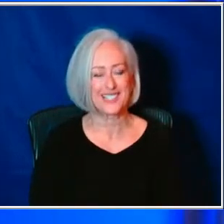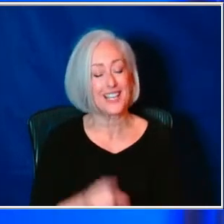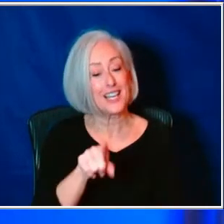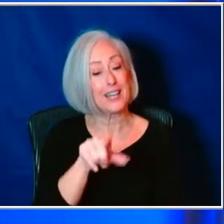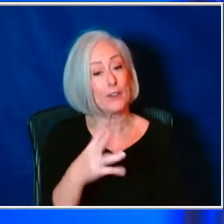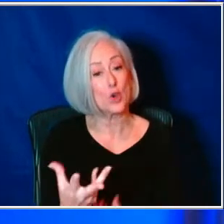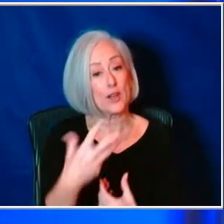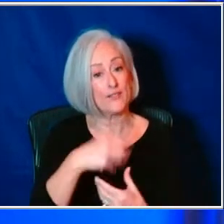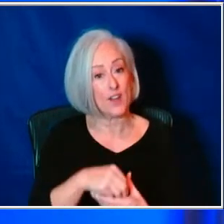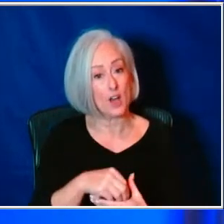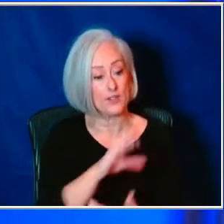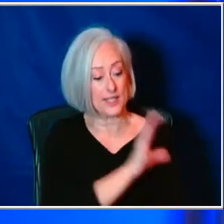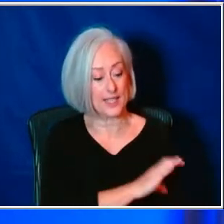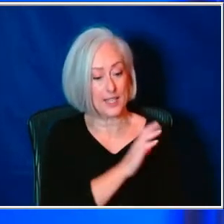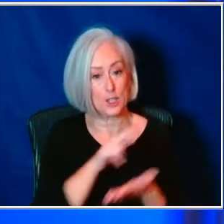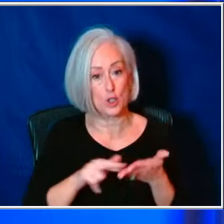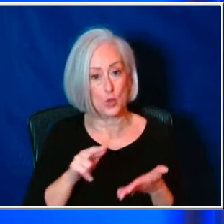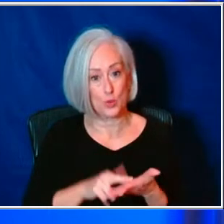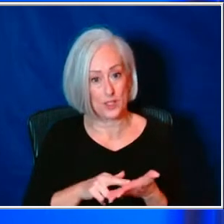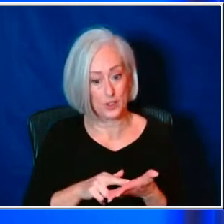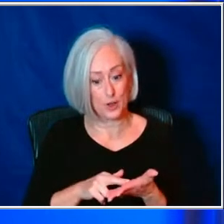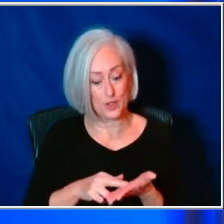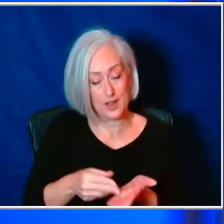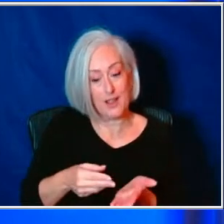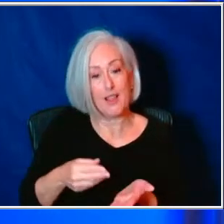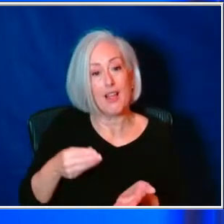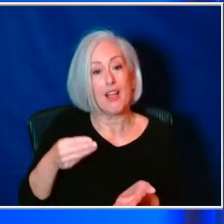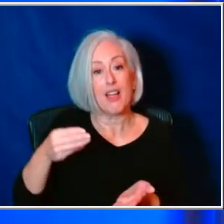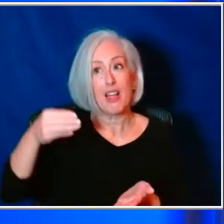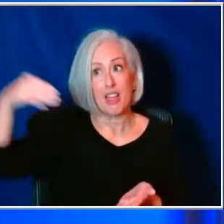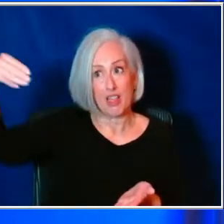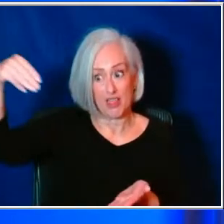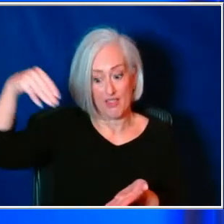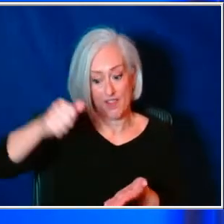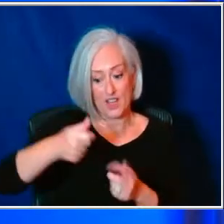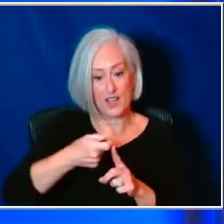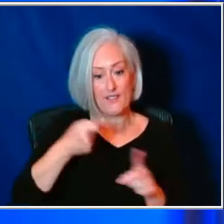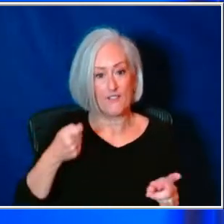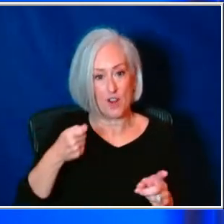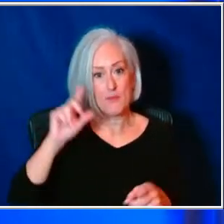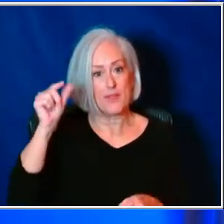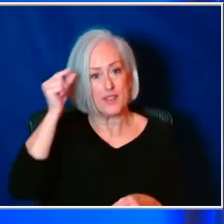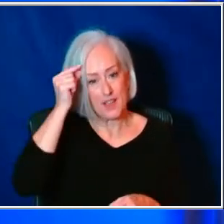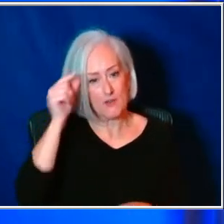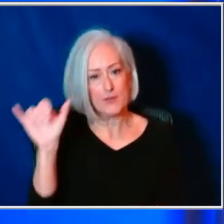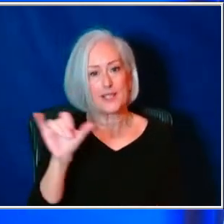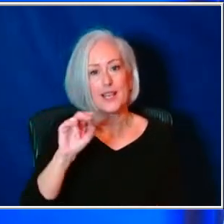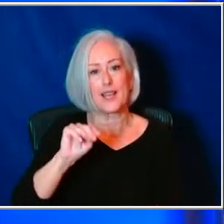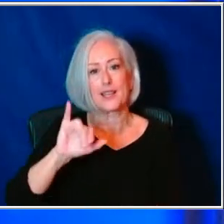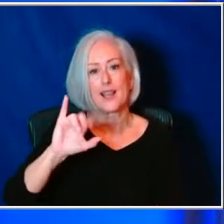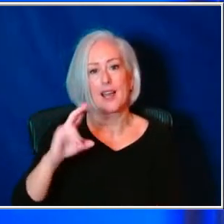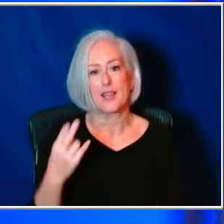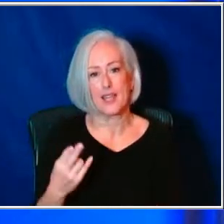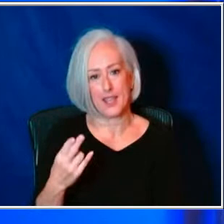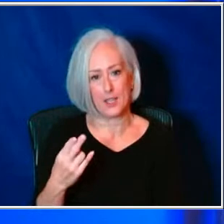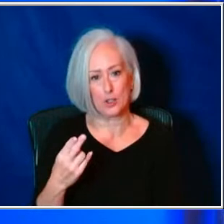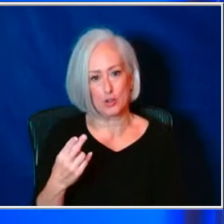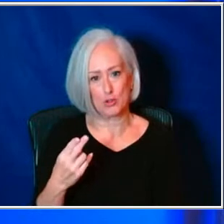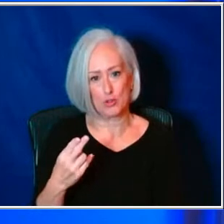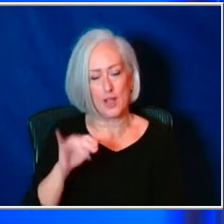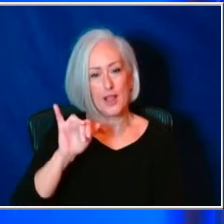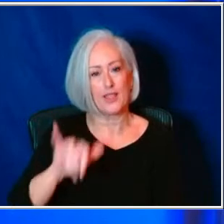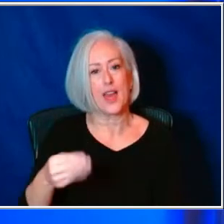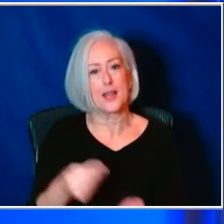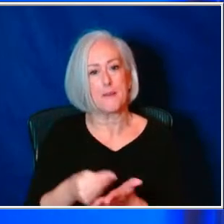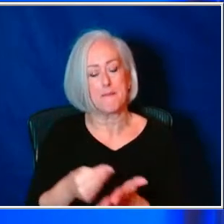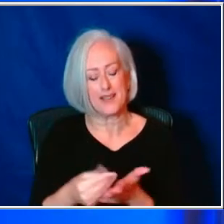clinical research that's funded through our government institutions like the National Institutes of Health is that the grant fully